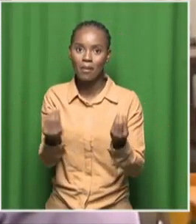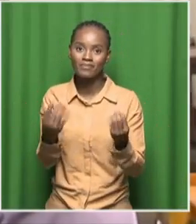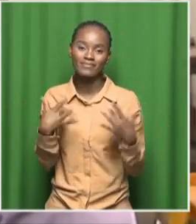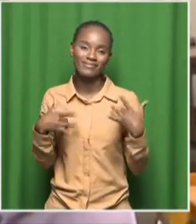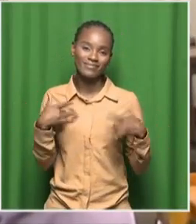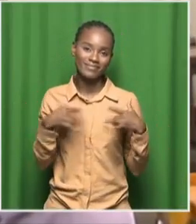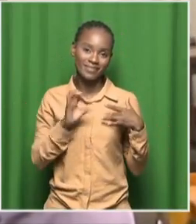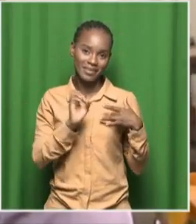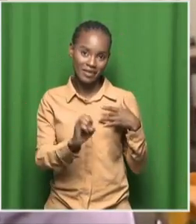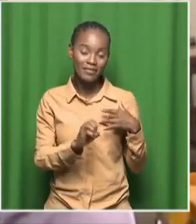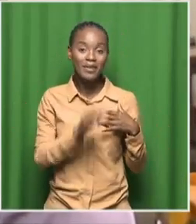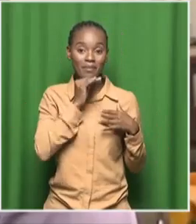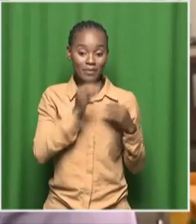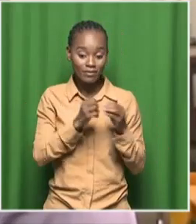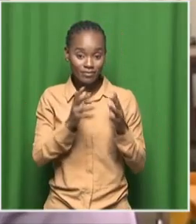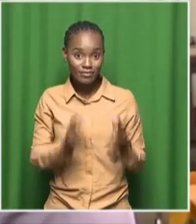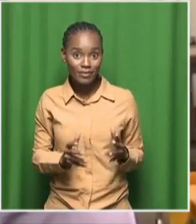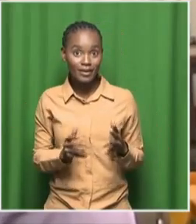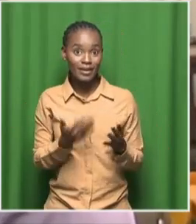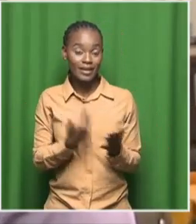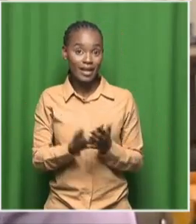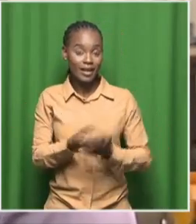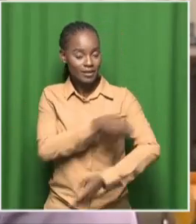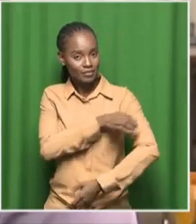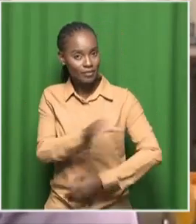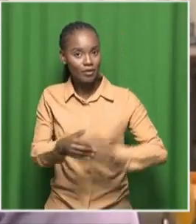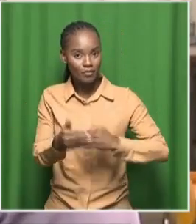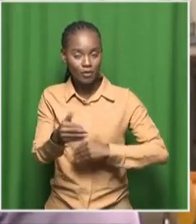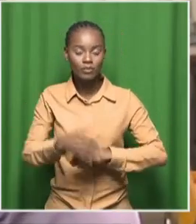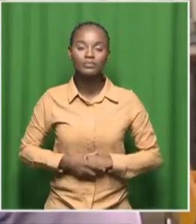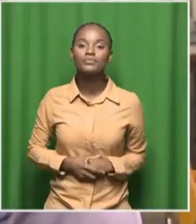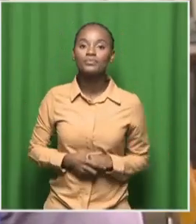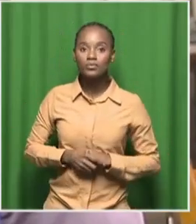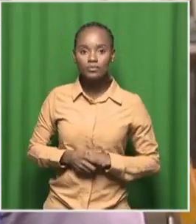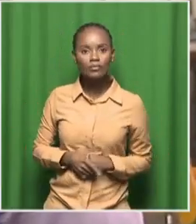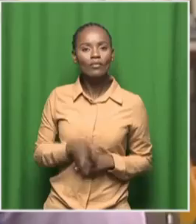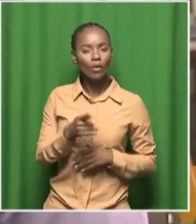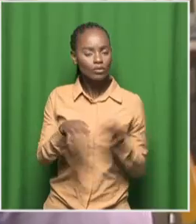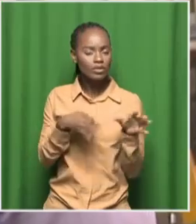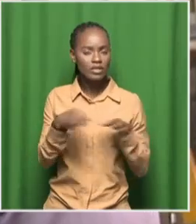campuses, we have, robotics, we have,